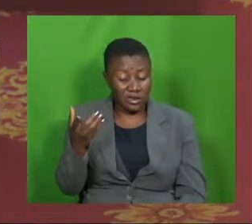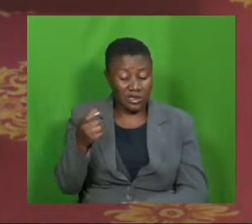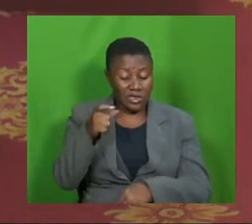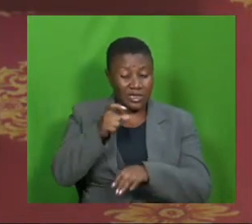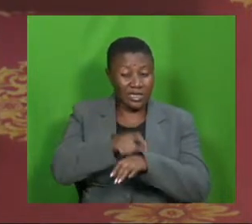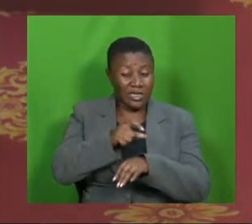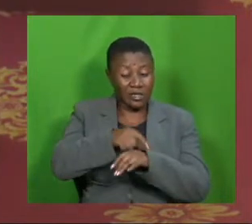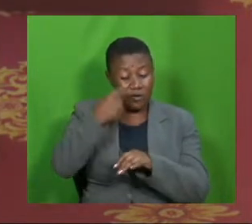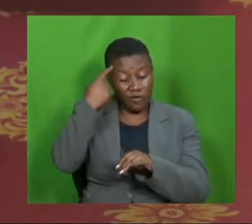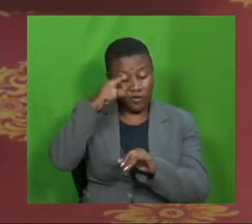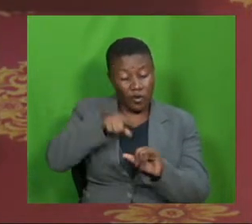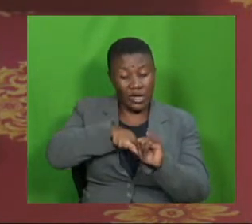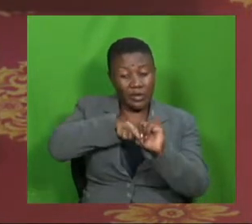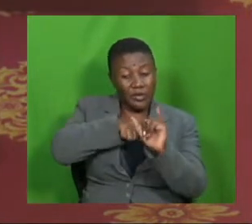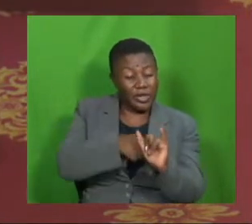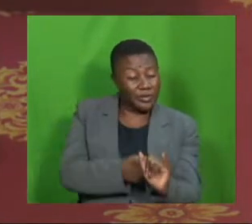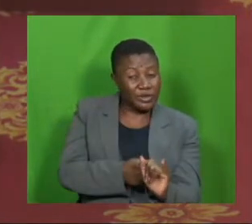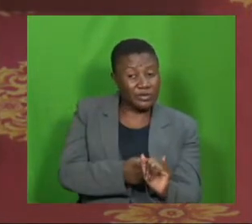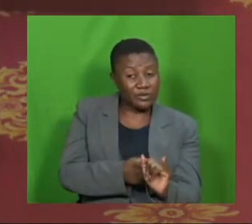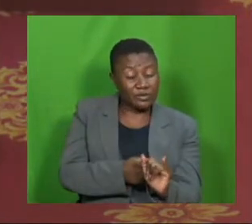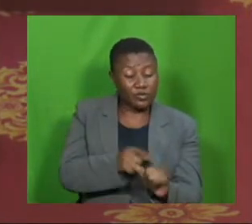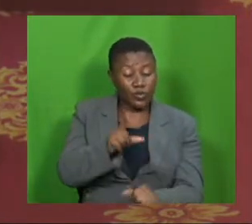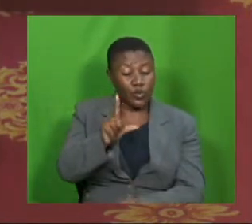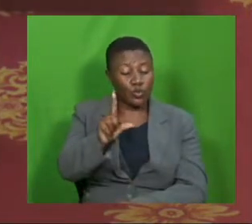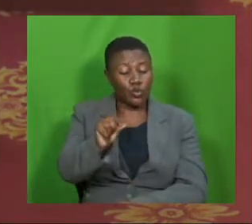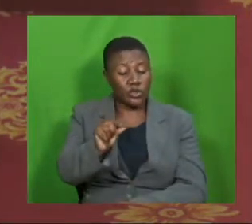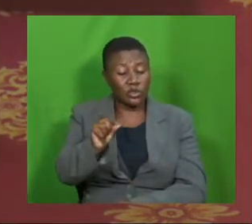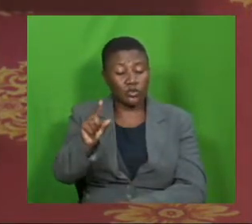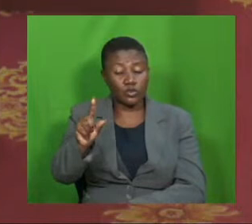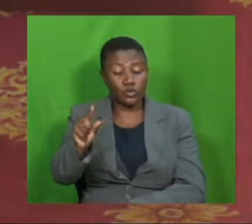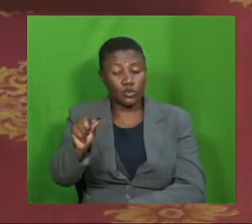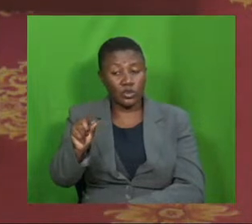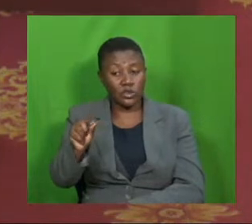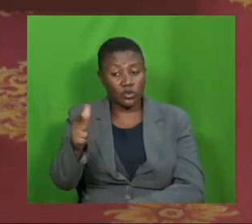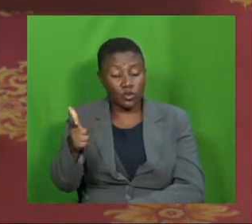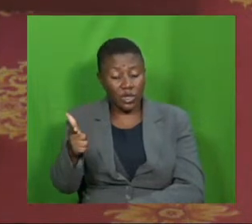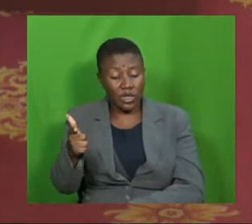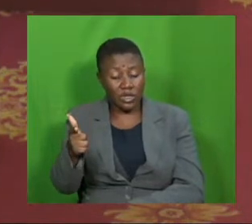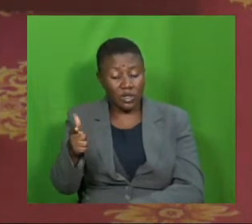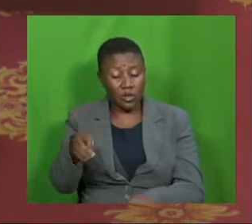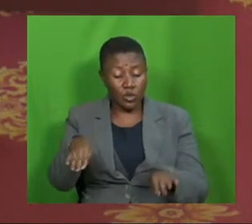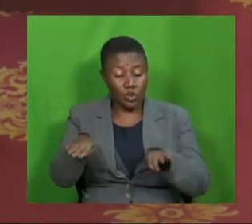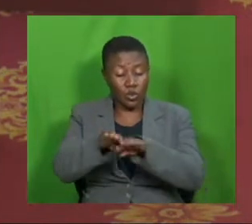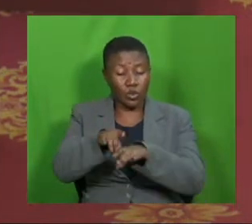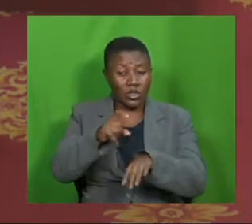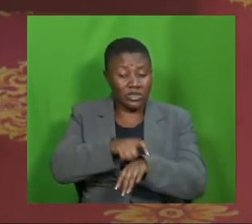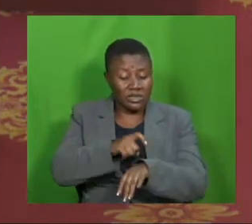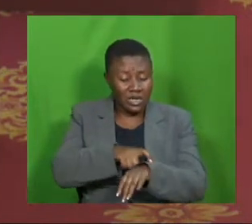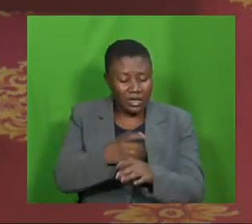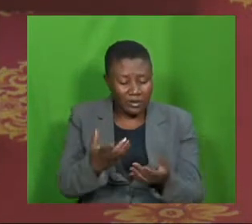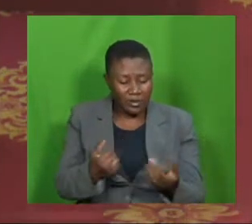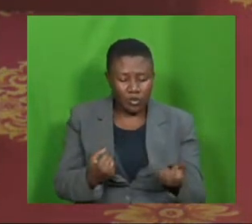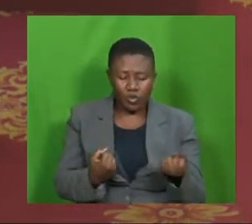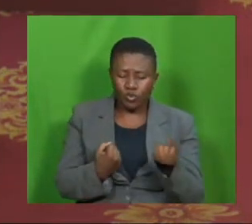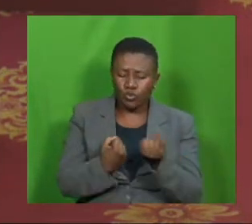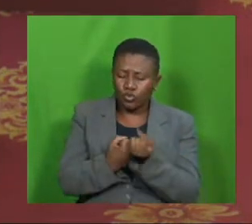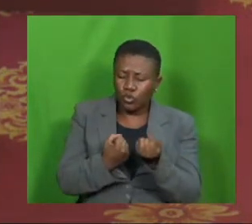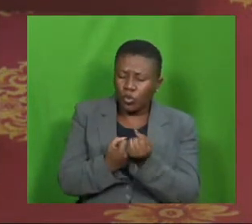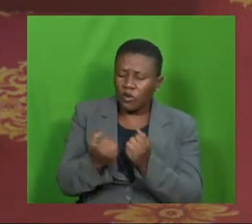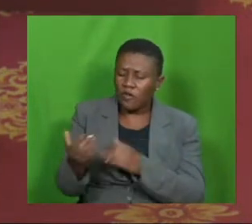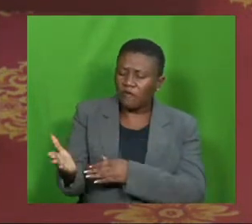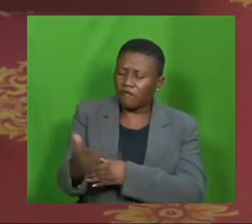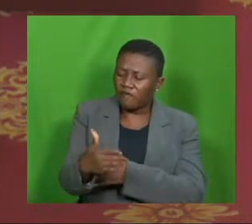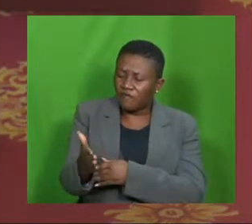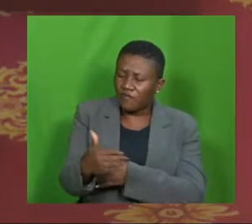the implementation of the 2021 close season supported fishers across the